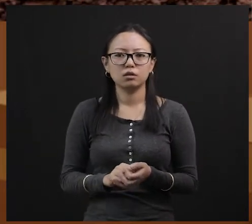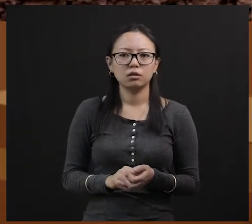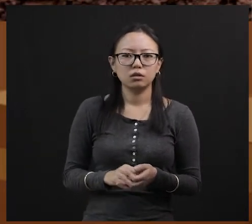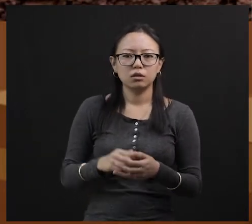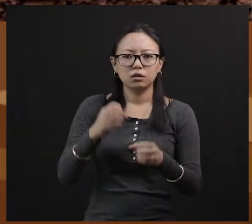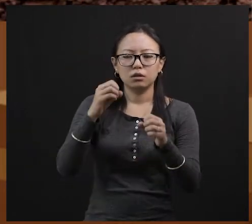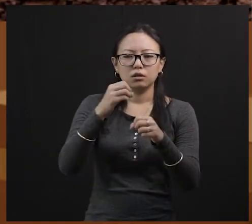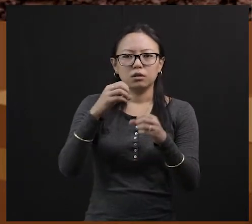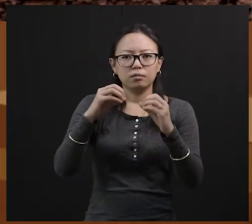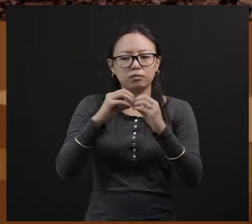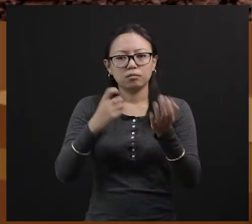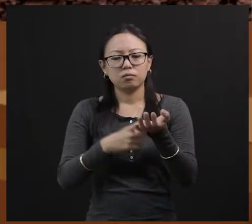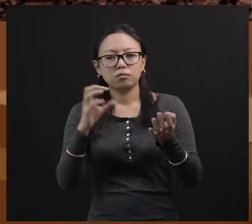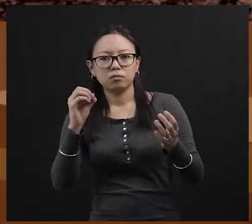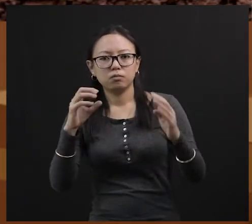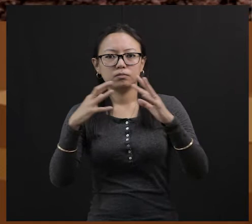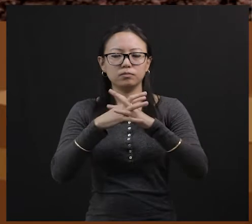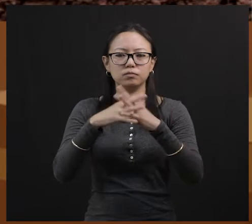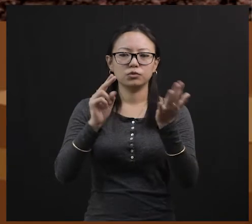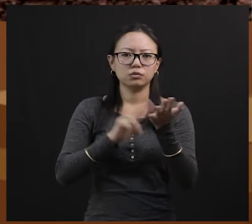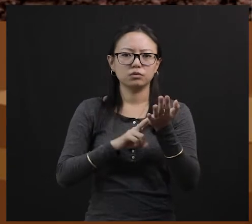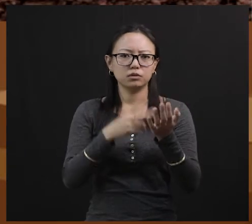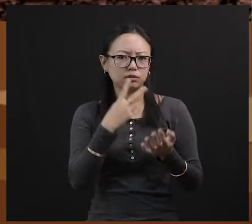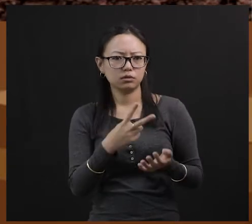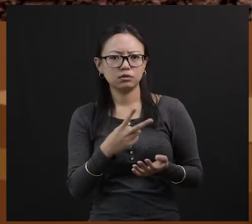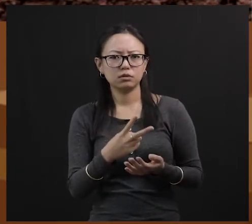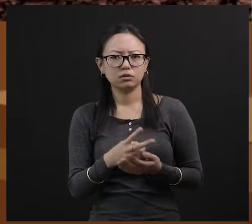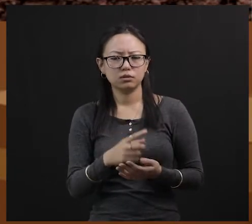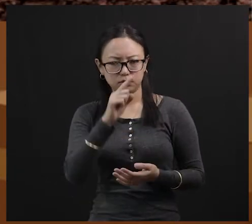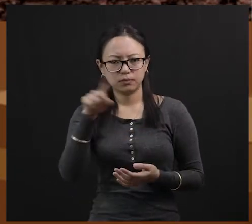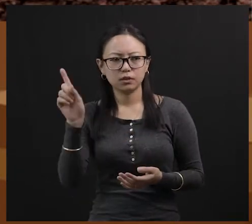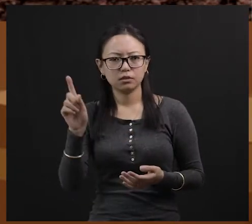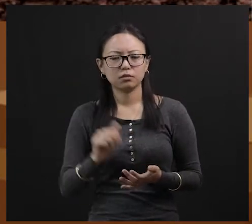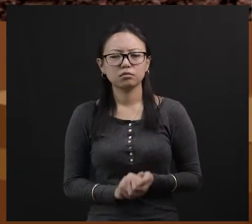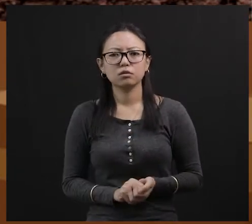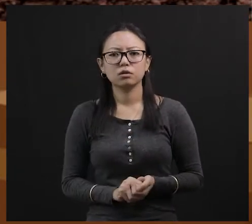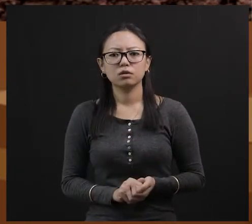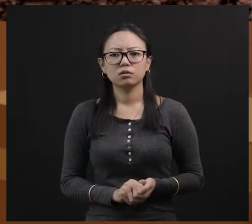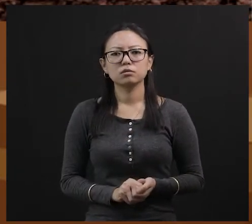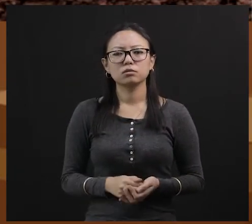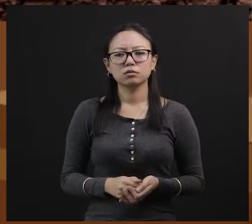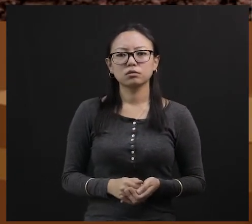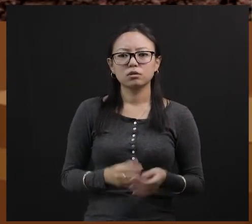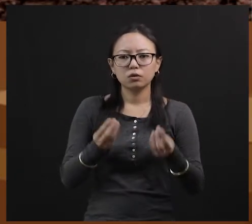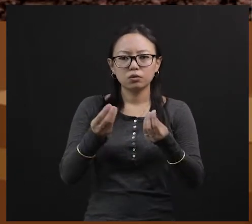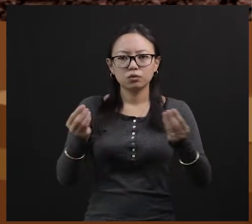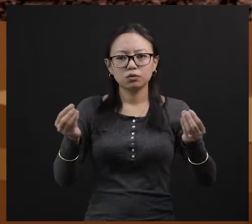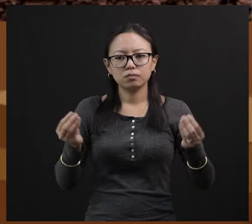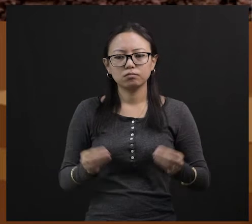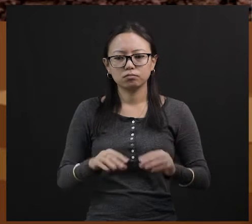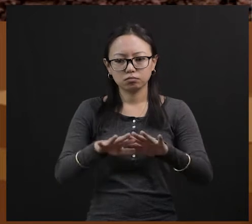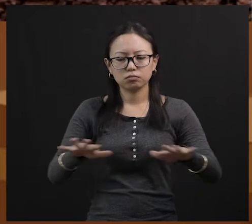soil. Okay, so what is a soil, children? Let us see. The outermost